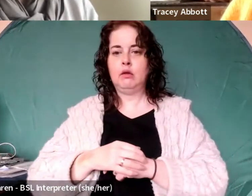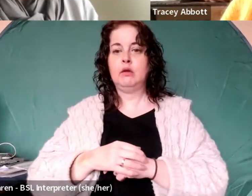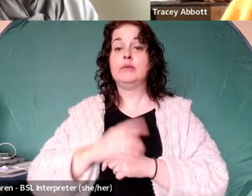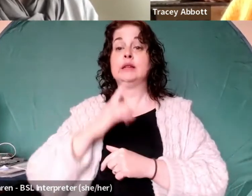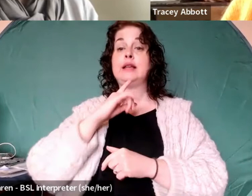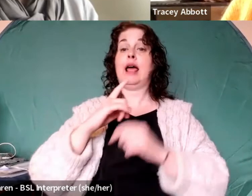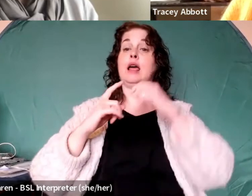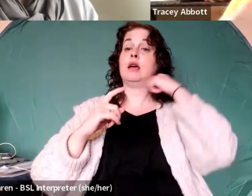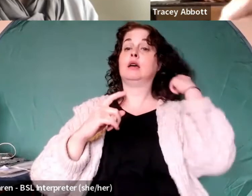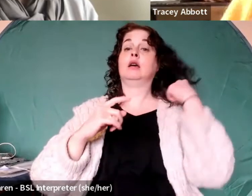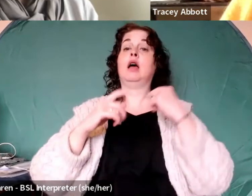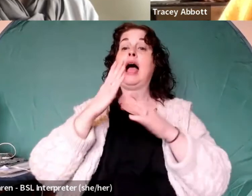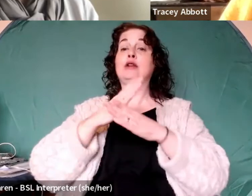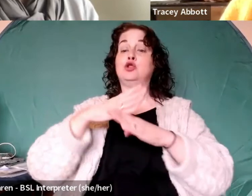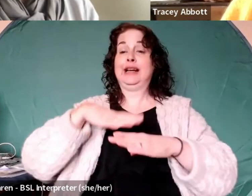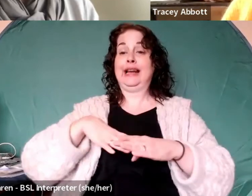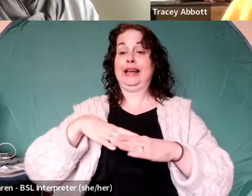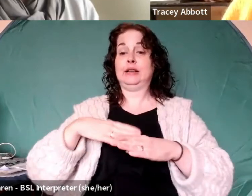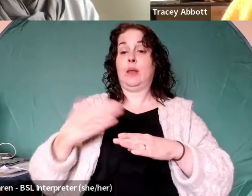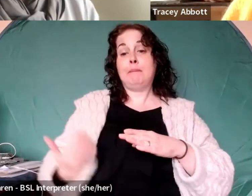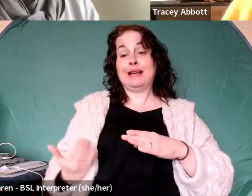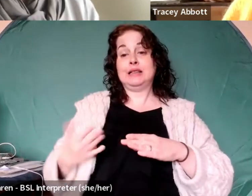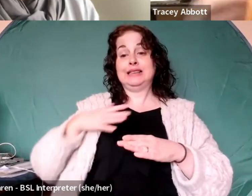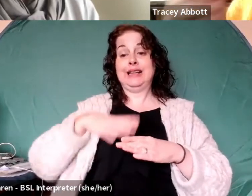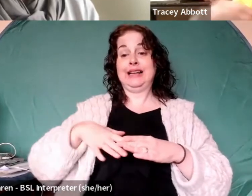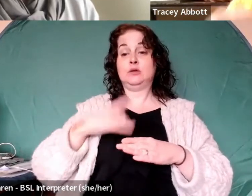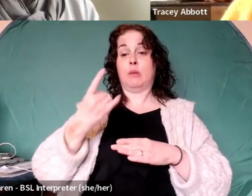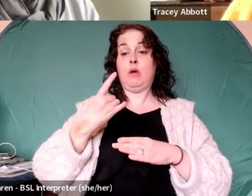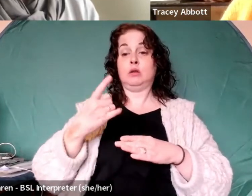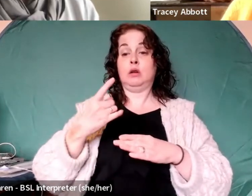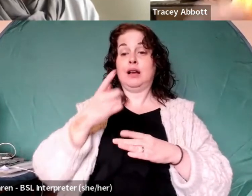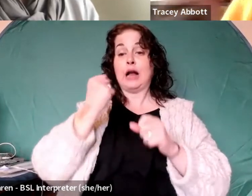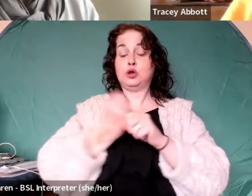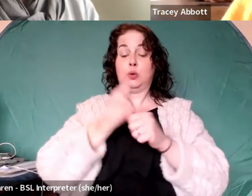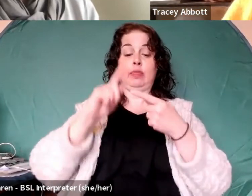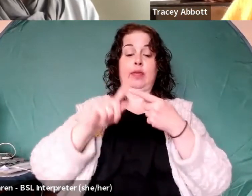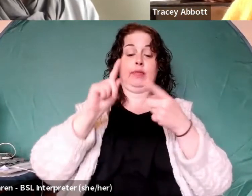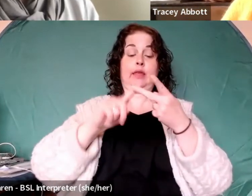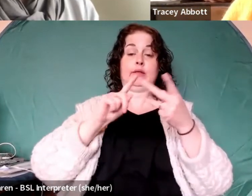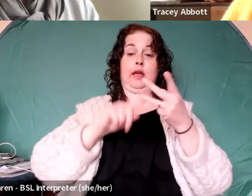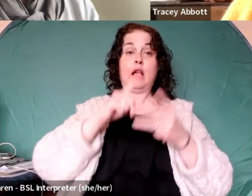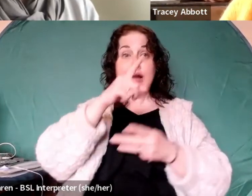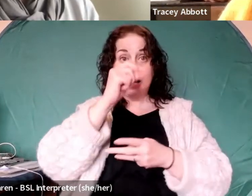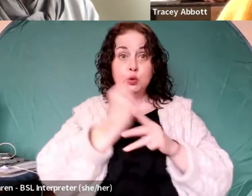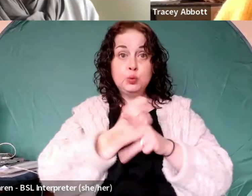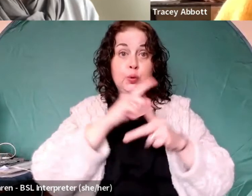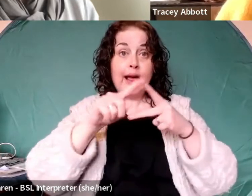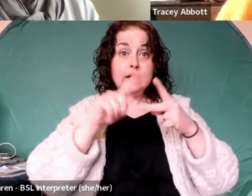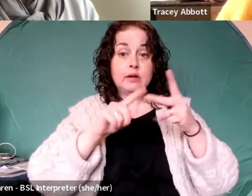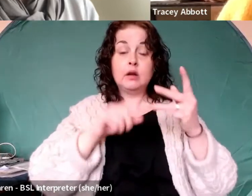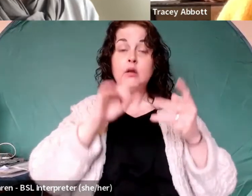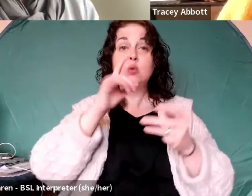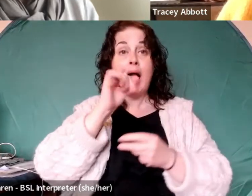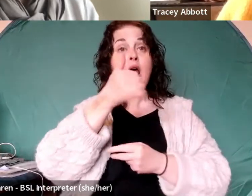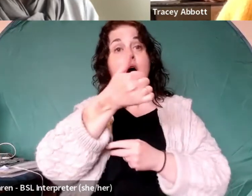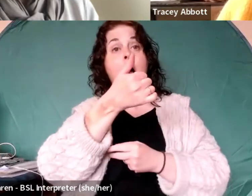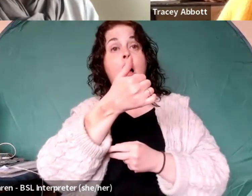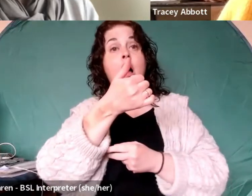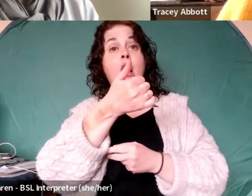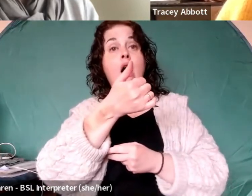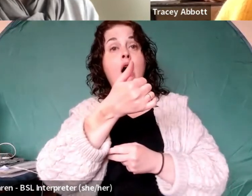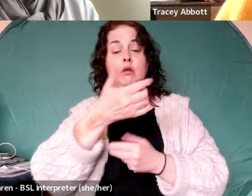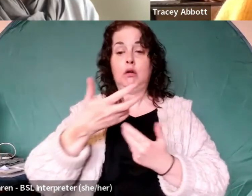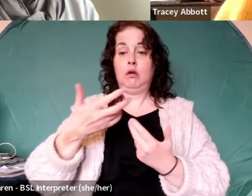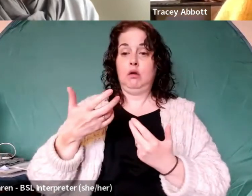we actually need, what the business actually needs is somebody who can do X, Y, Z. Can you do X, Y, Z? Oh, you can. Great. Yeah.